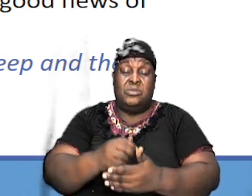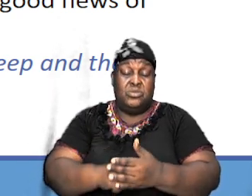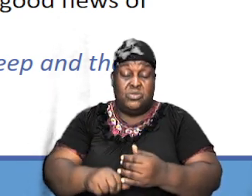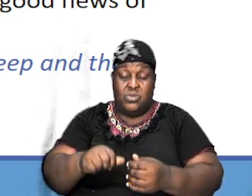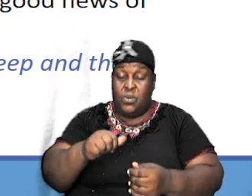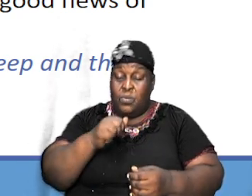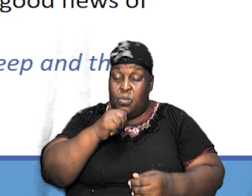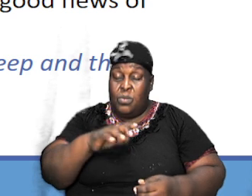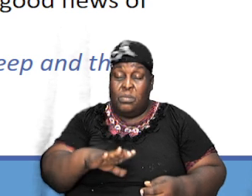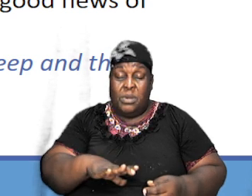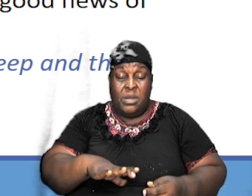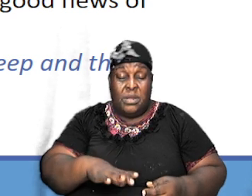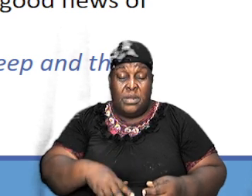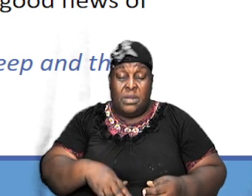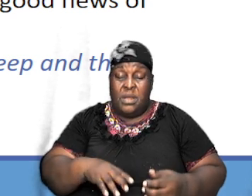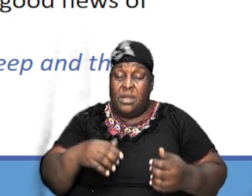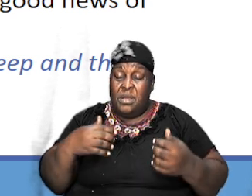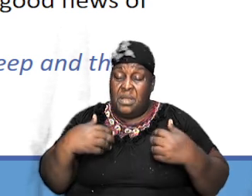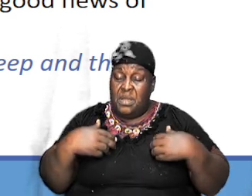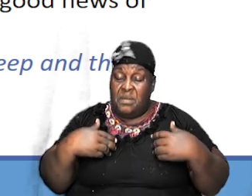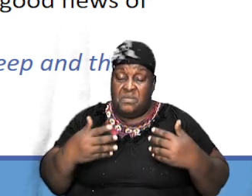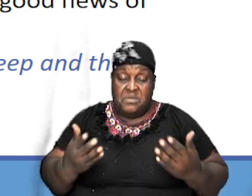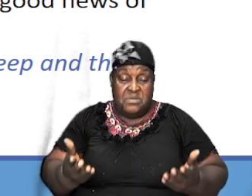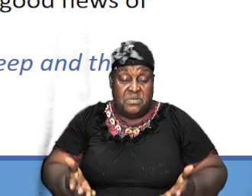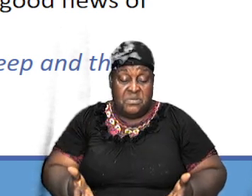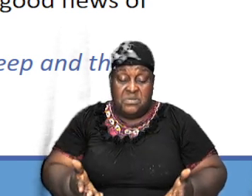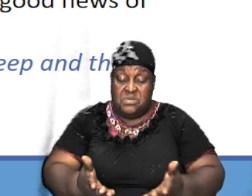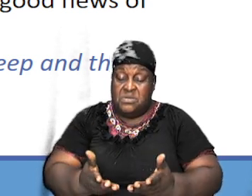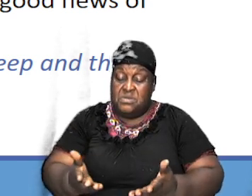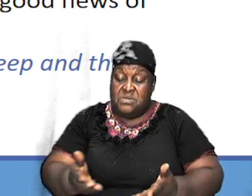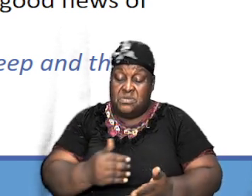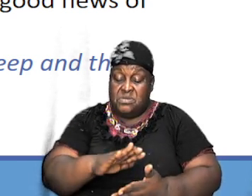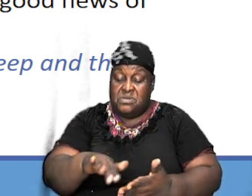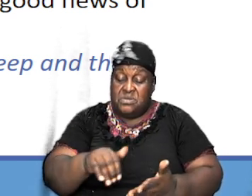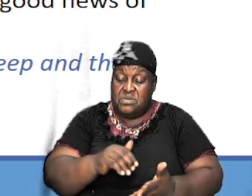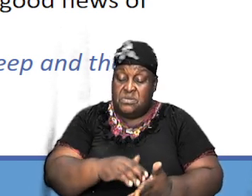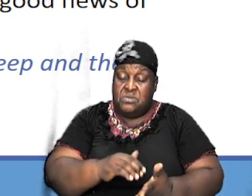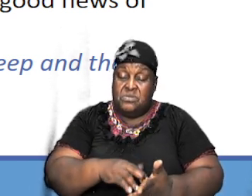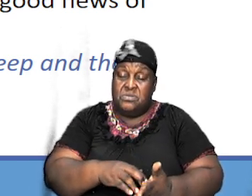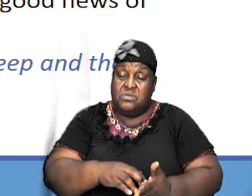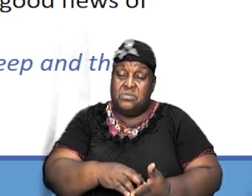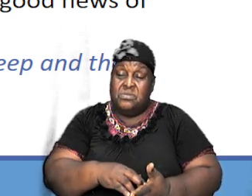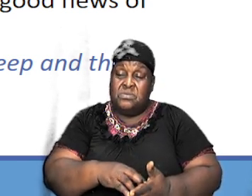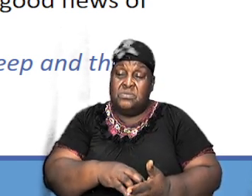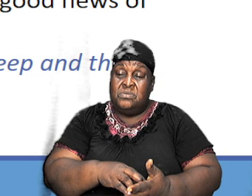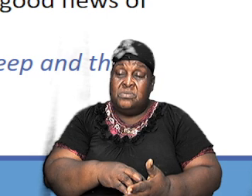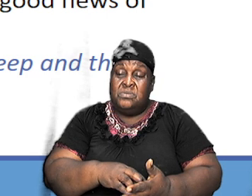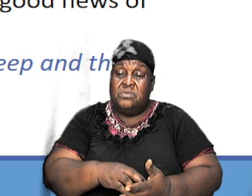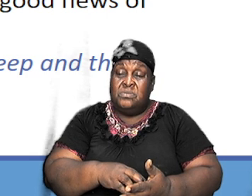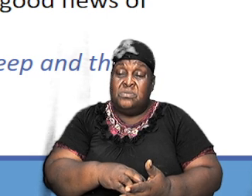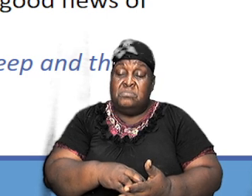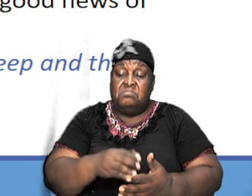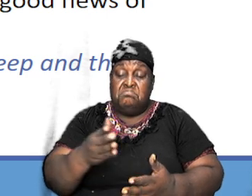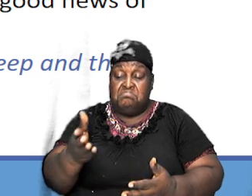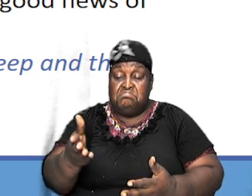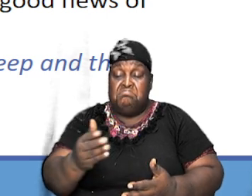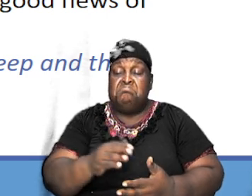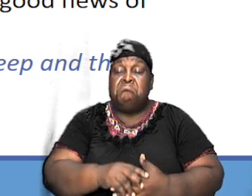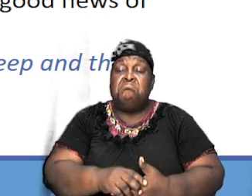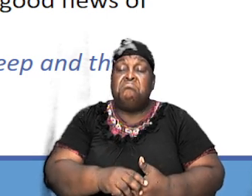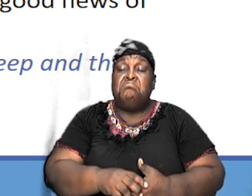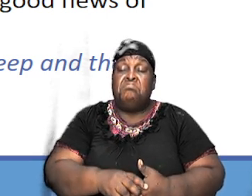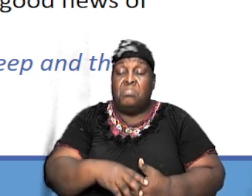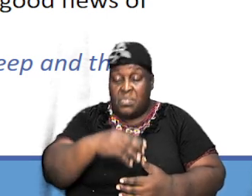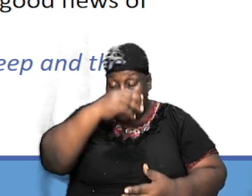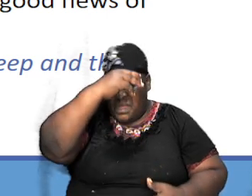central, you know, would be, there's great emphasis placed on them. So like